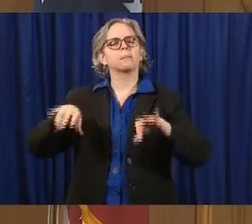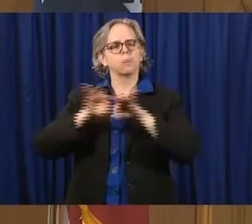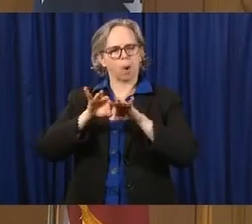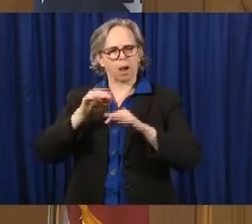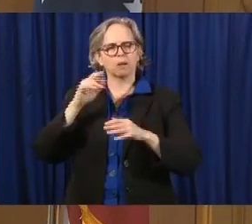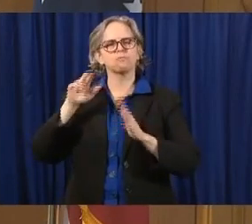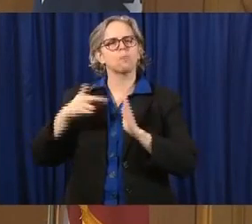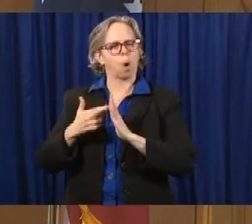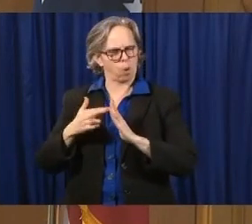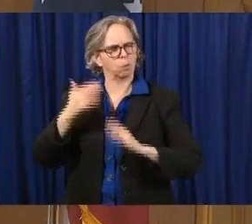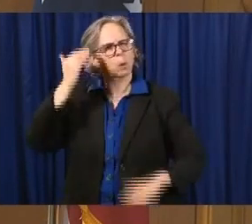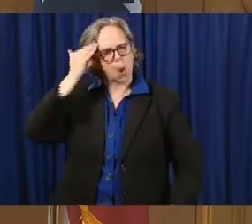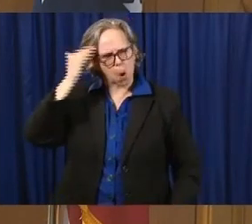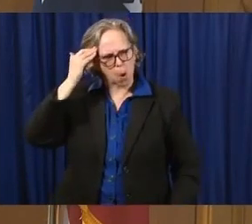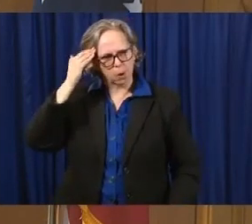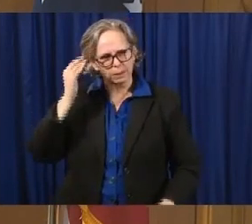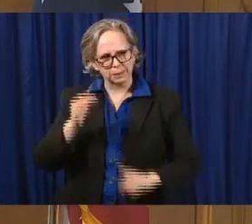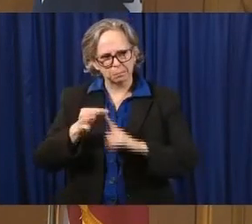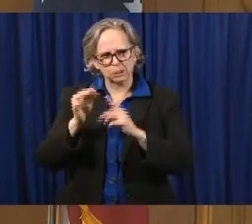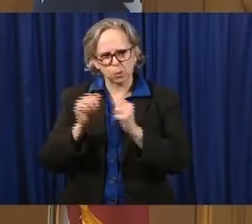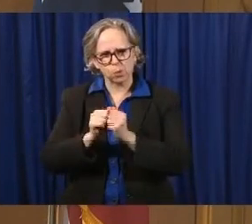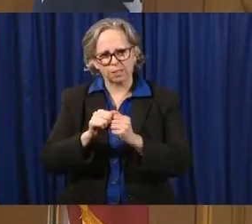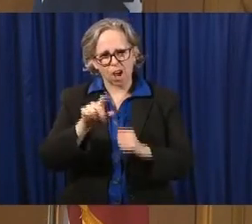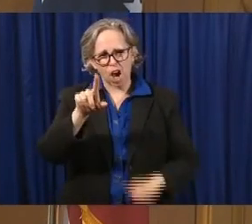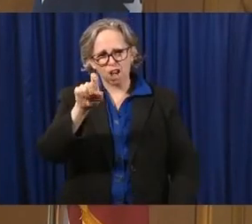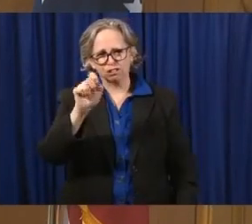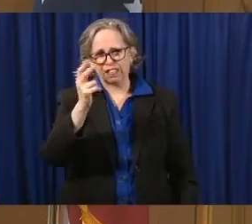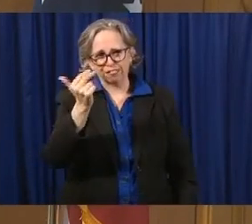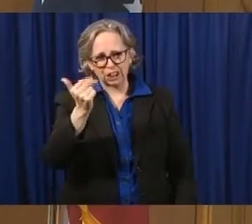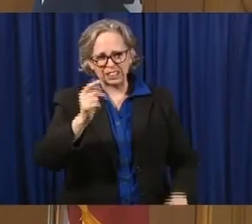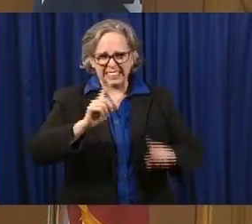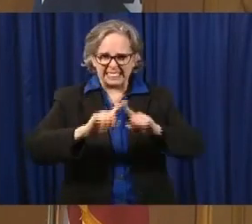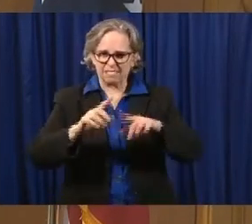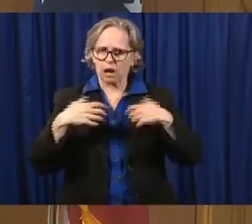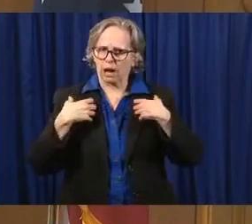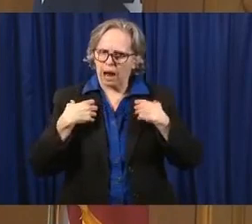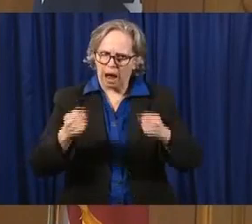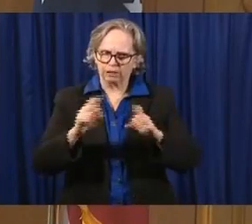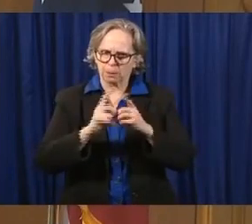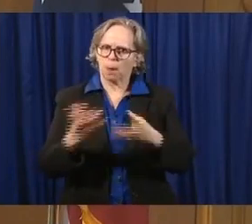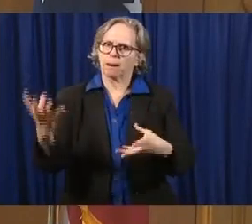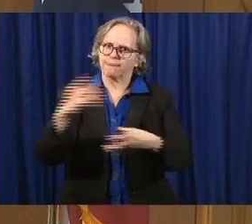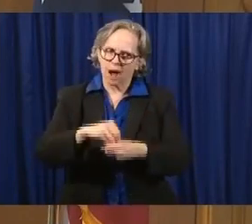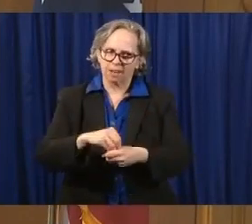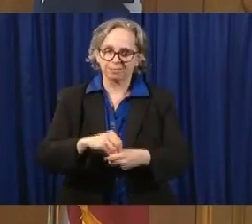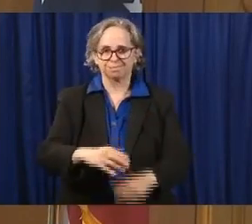113 health departments around the state. They're certainly involved in that. Thank you.